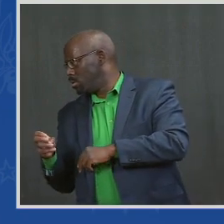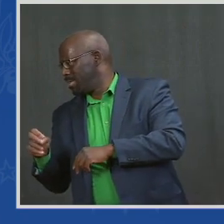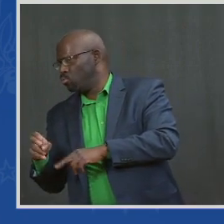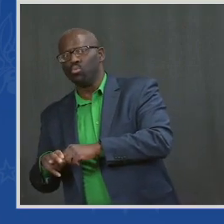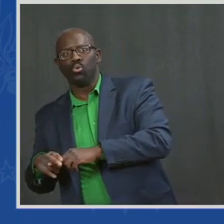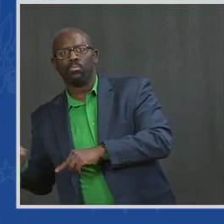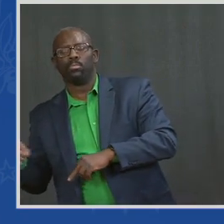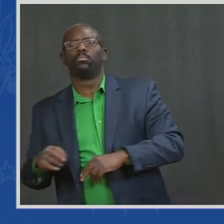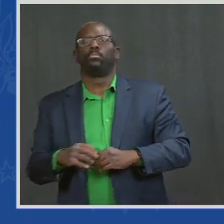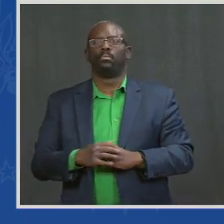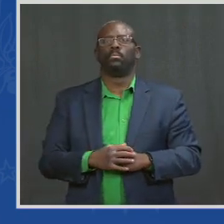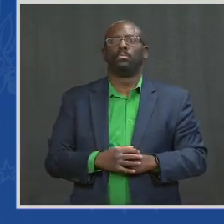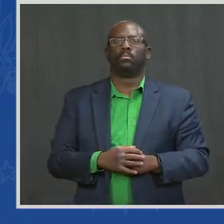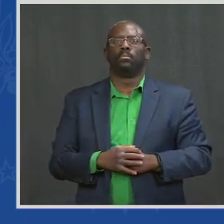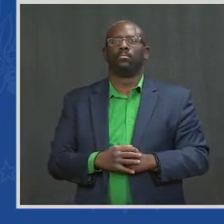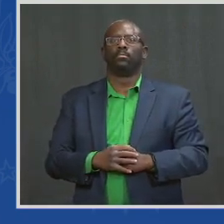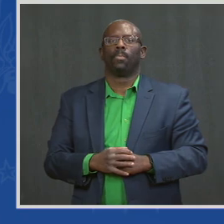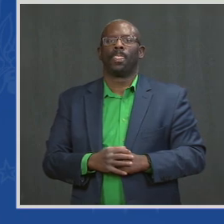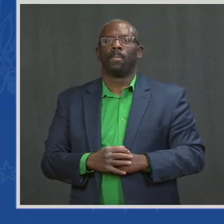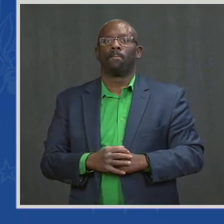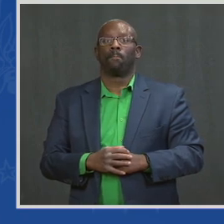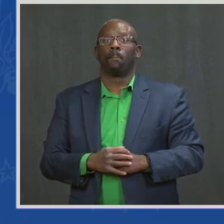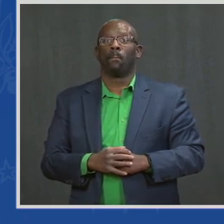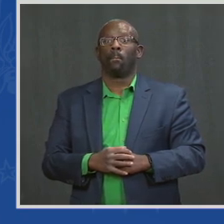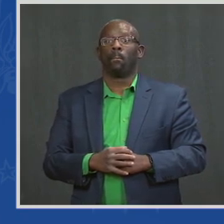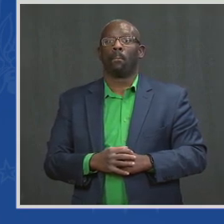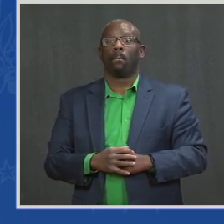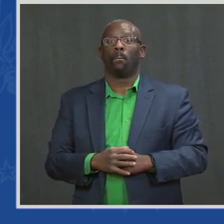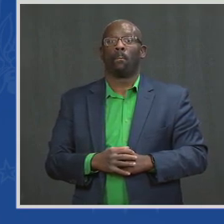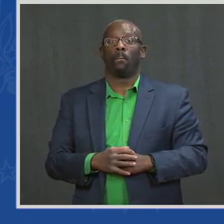No? Okay. All right.